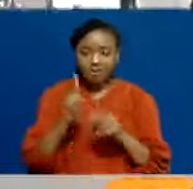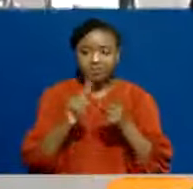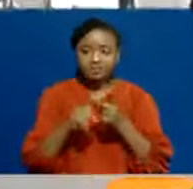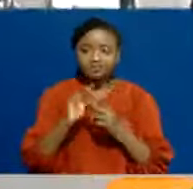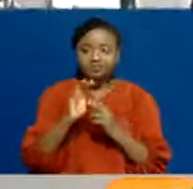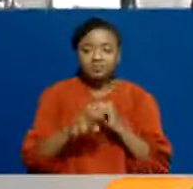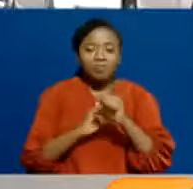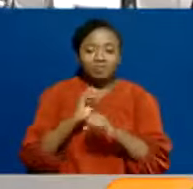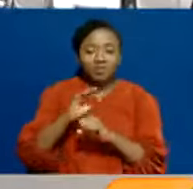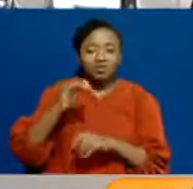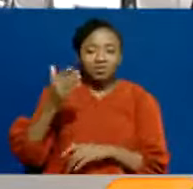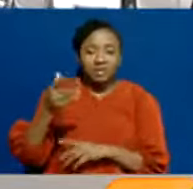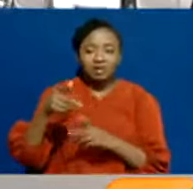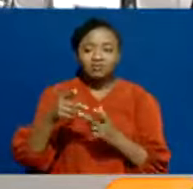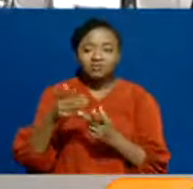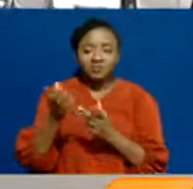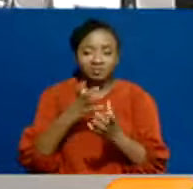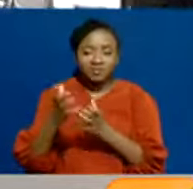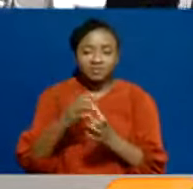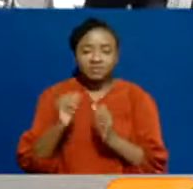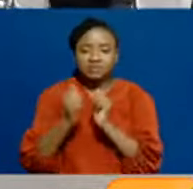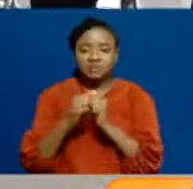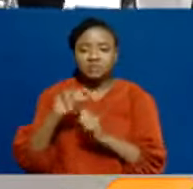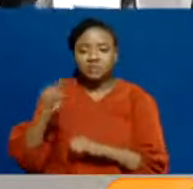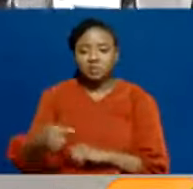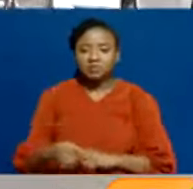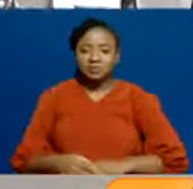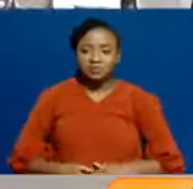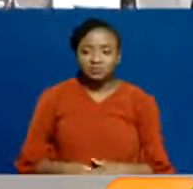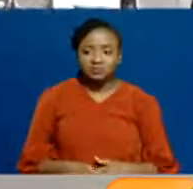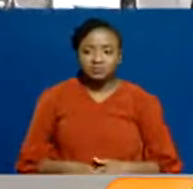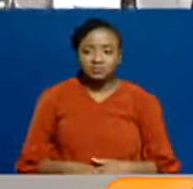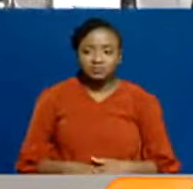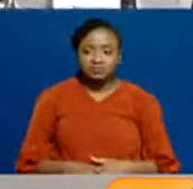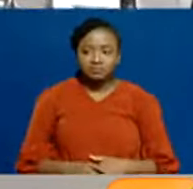videos at the park will cost 10,000 shillings per hour. Brenda Wanga, Citizen TV.